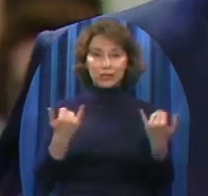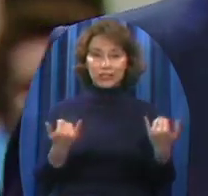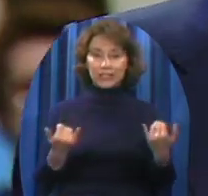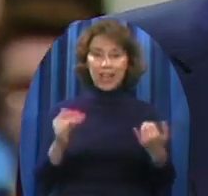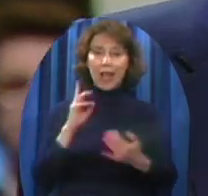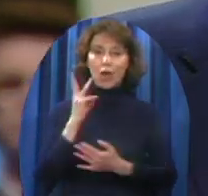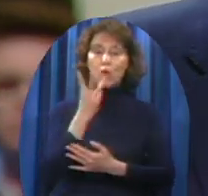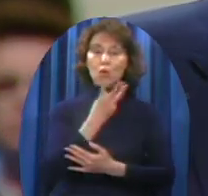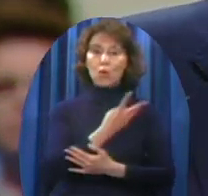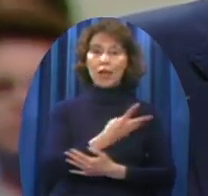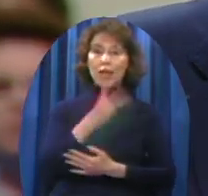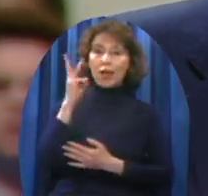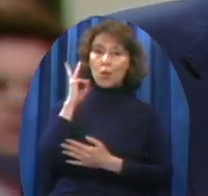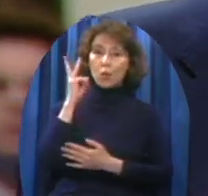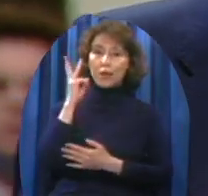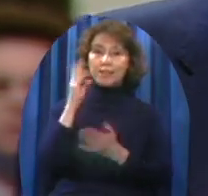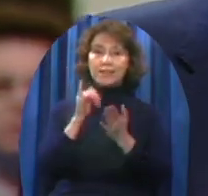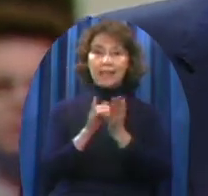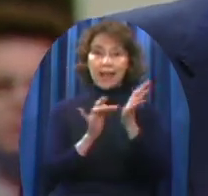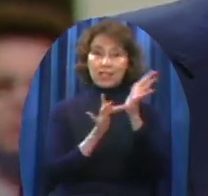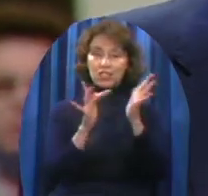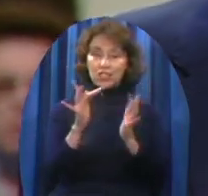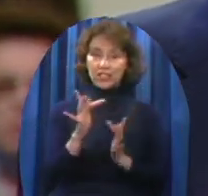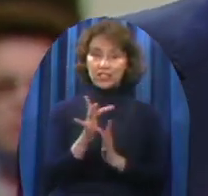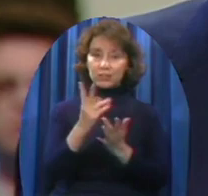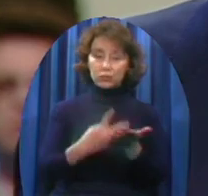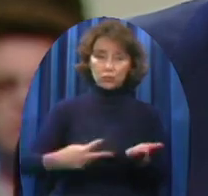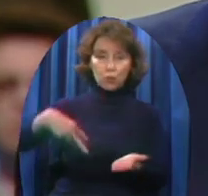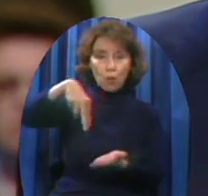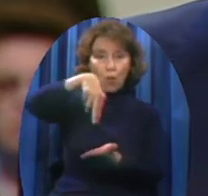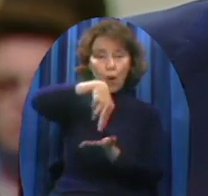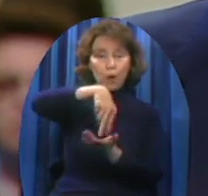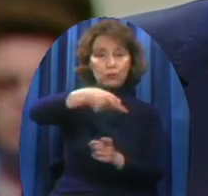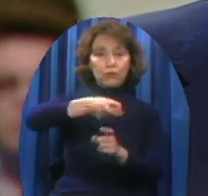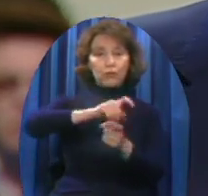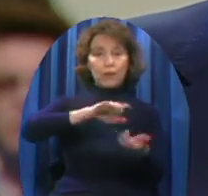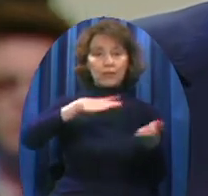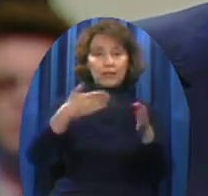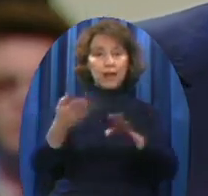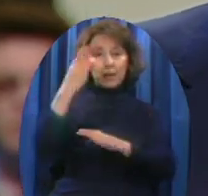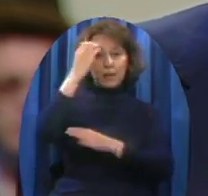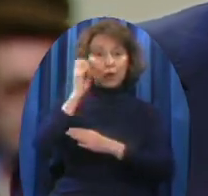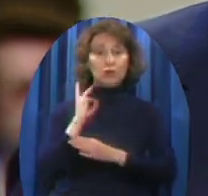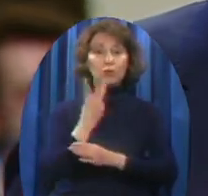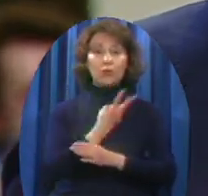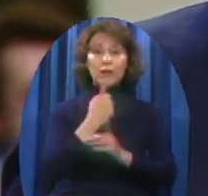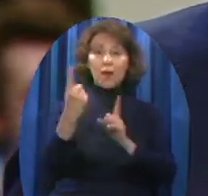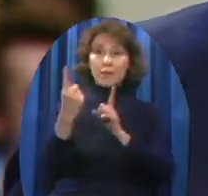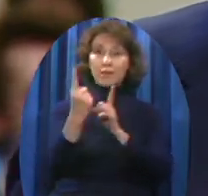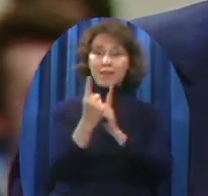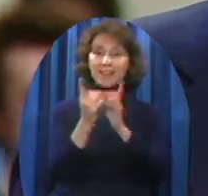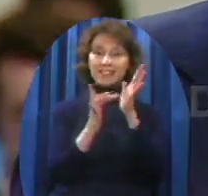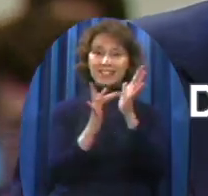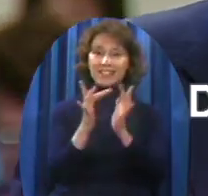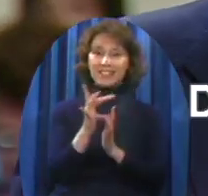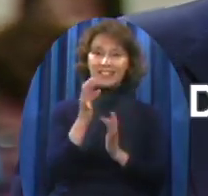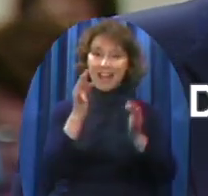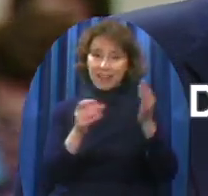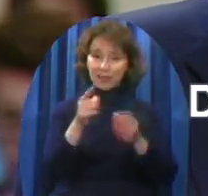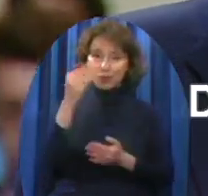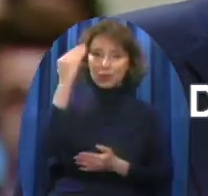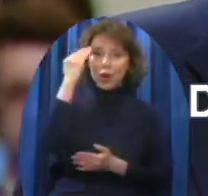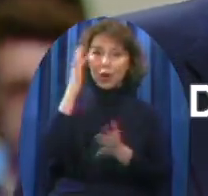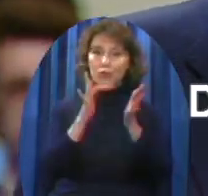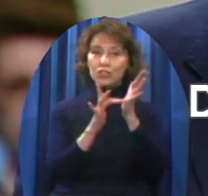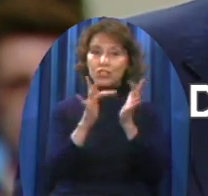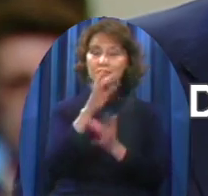that He rose from the dead because we have met the living Christ. And if you know the Lord Jesus Christ as your personal